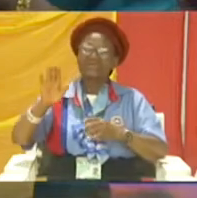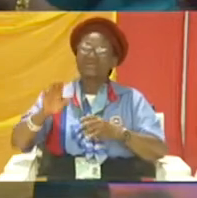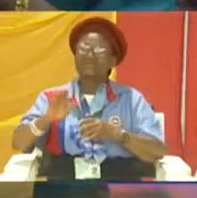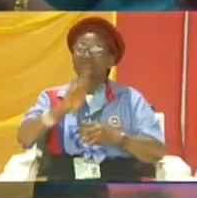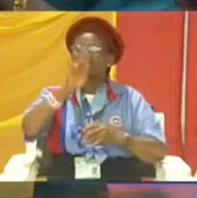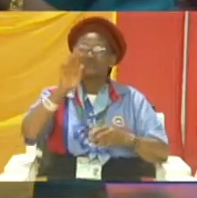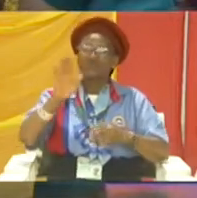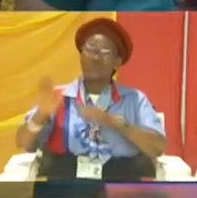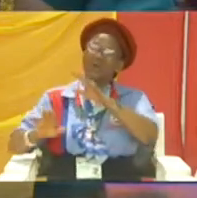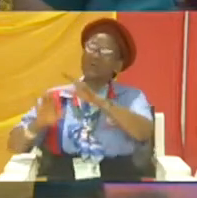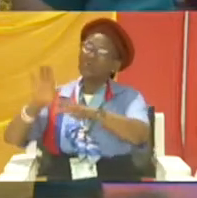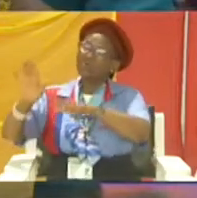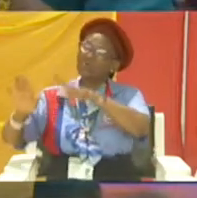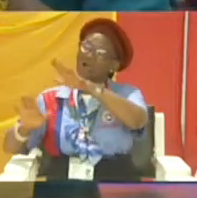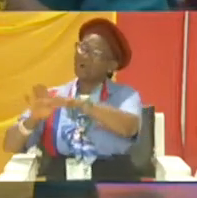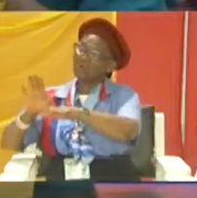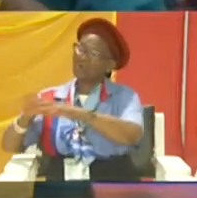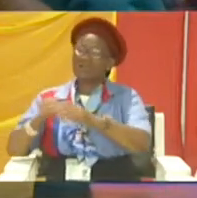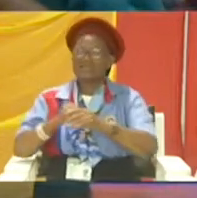The